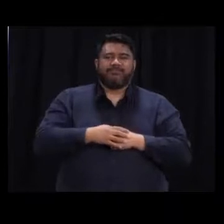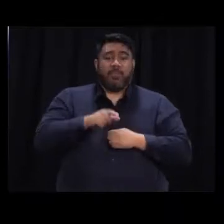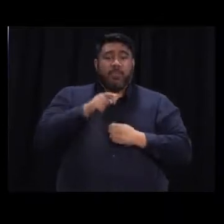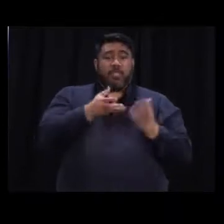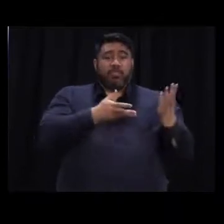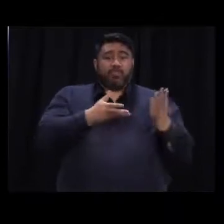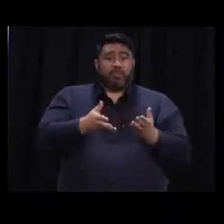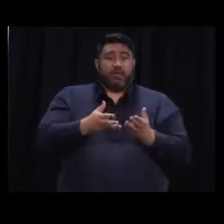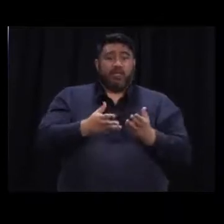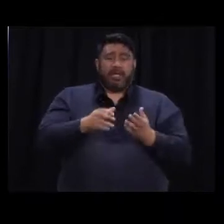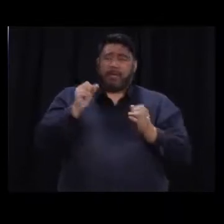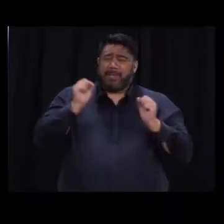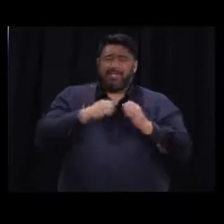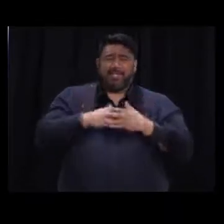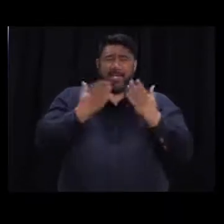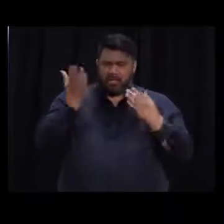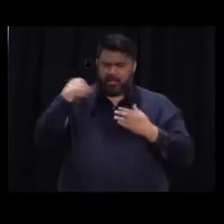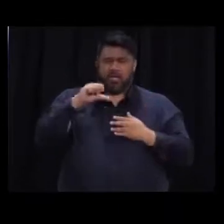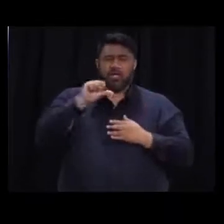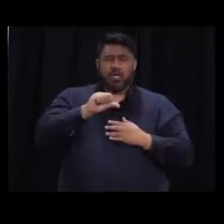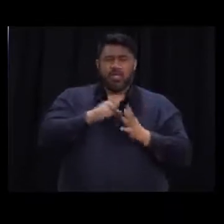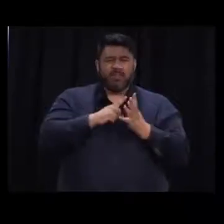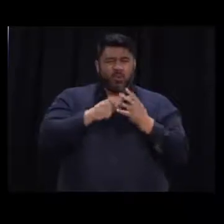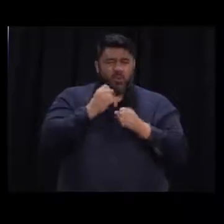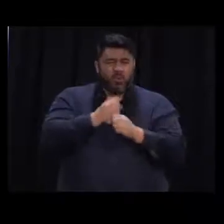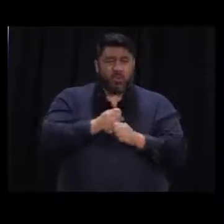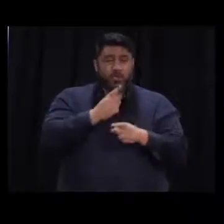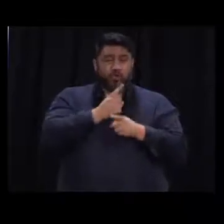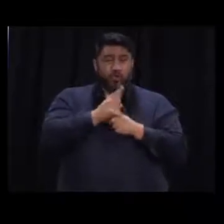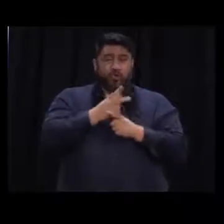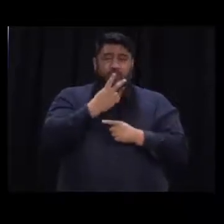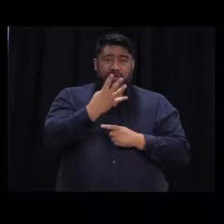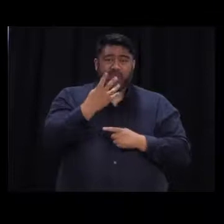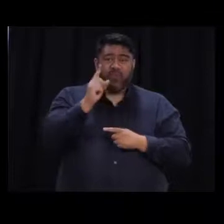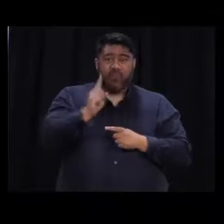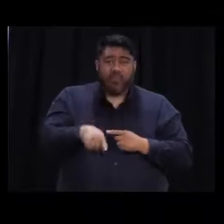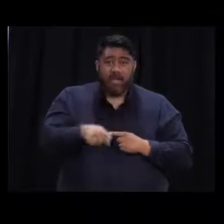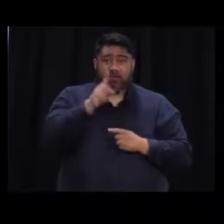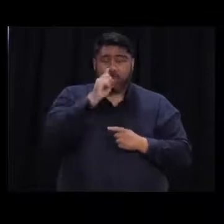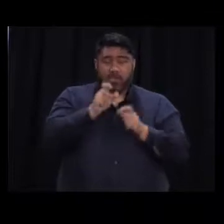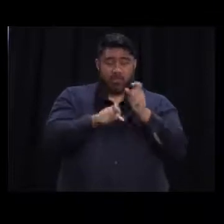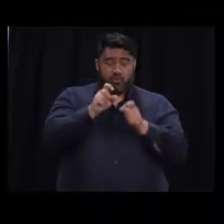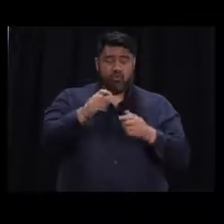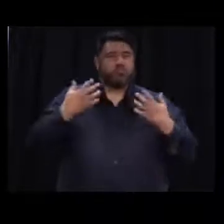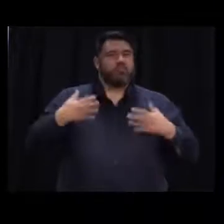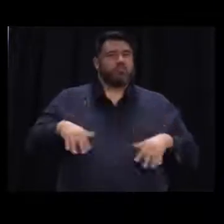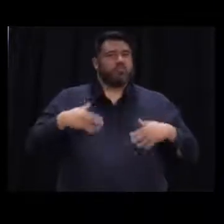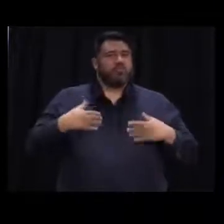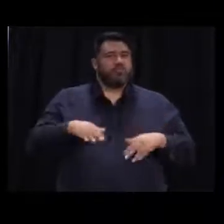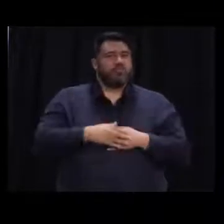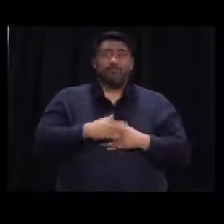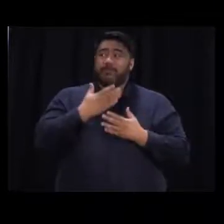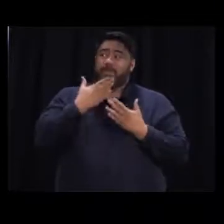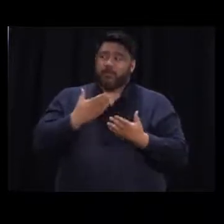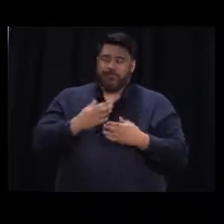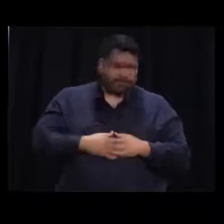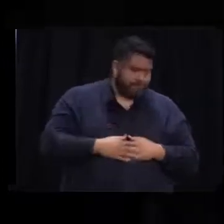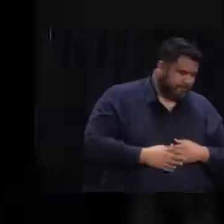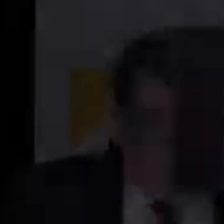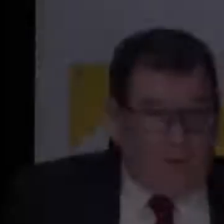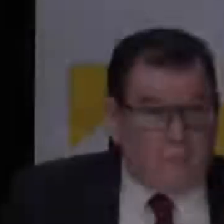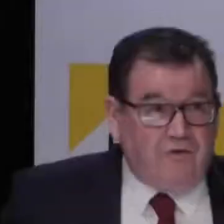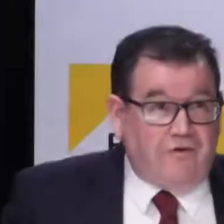than 24,000 people, and we can see that flowing through into the number of vaccinations being done. Thank you, Deputy Prime Minister. Thank you very much,